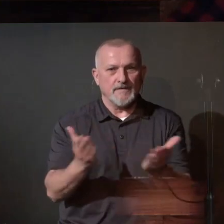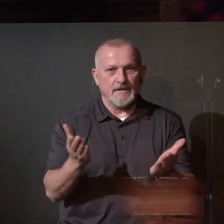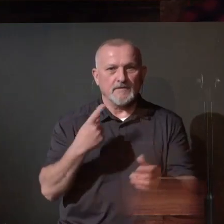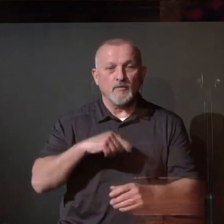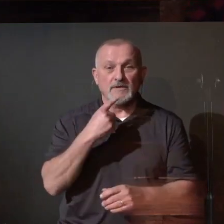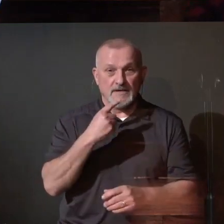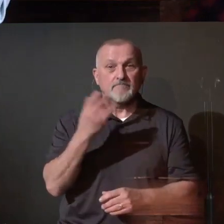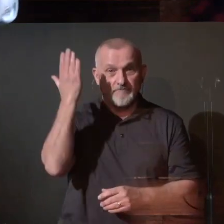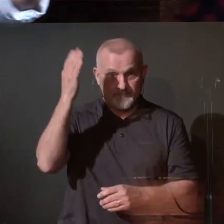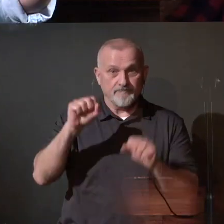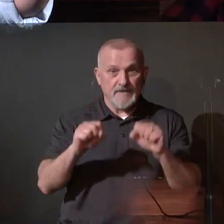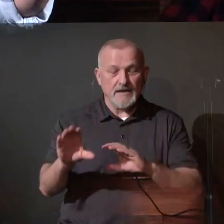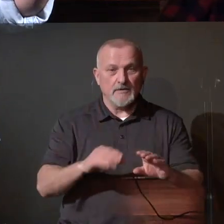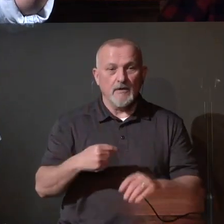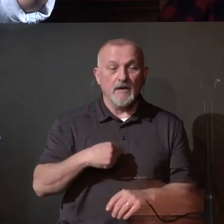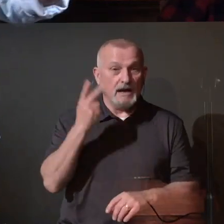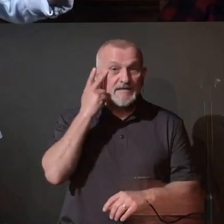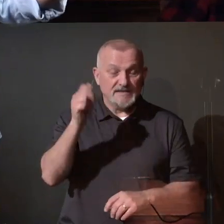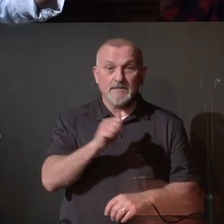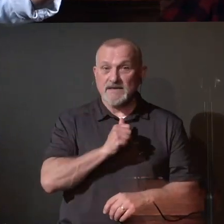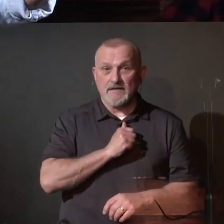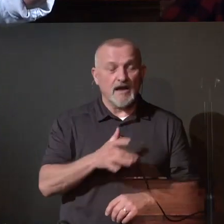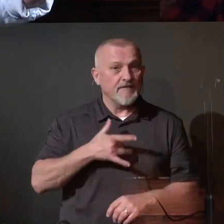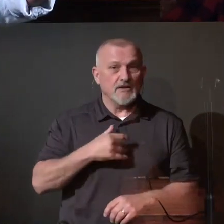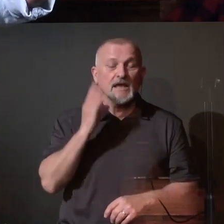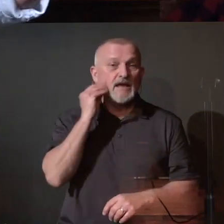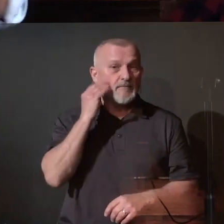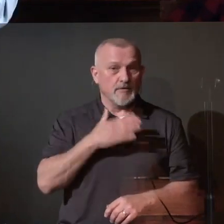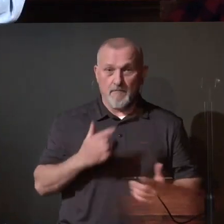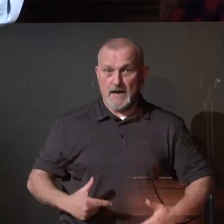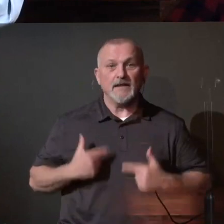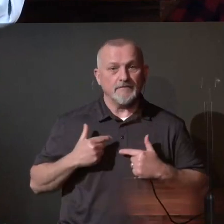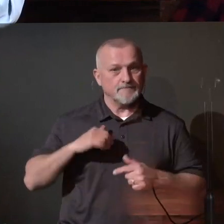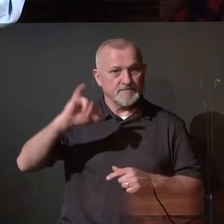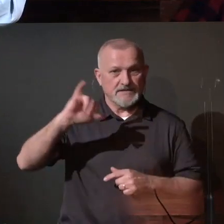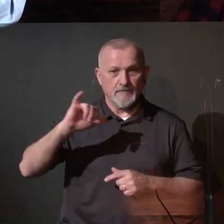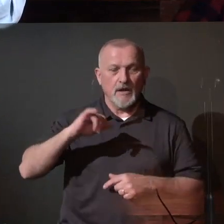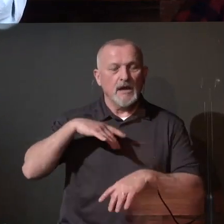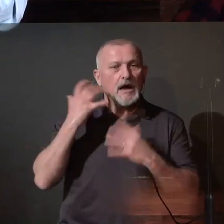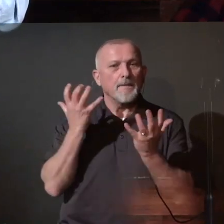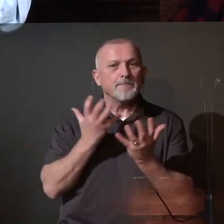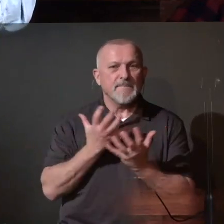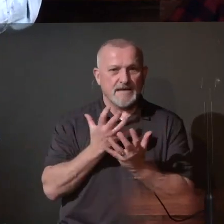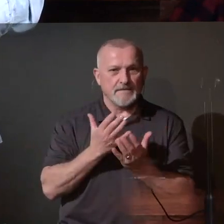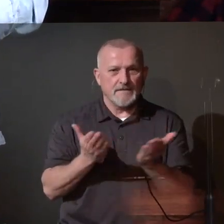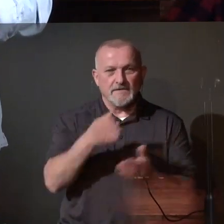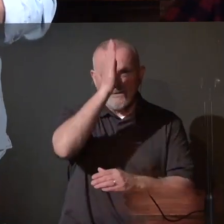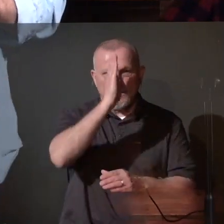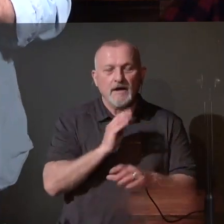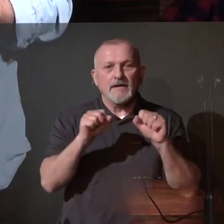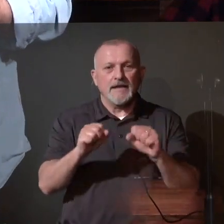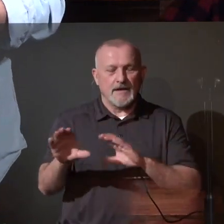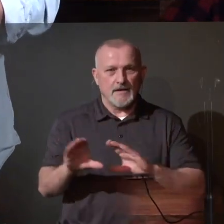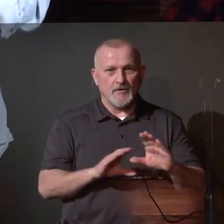saying He can do. I've seen Him. I felt it. I've experienced it in my own life. It's amazing what God can